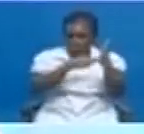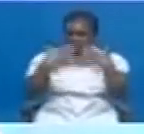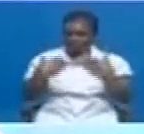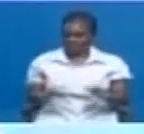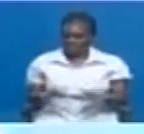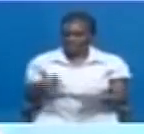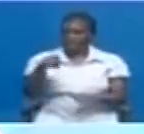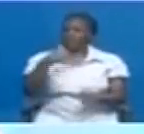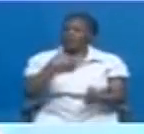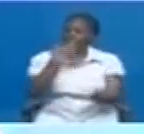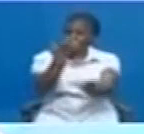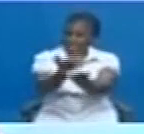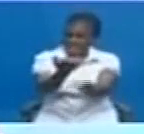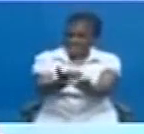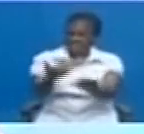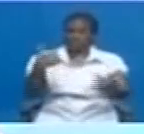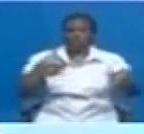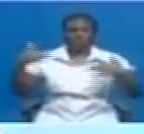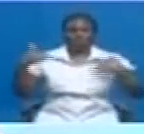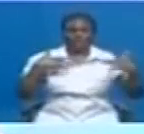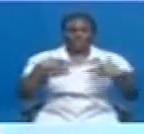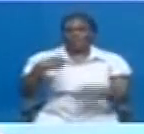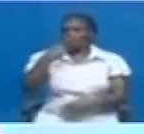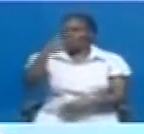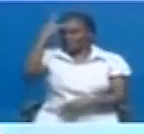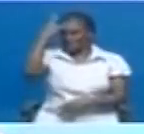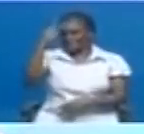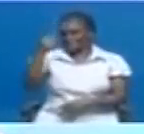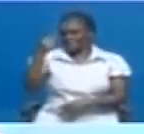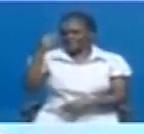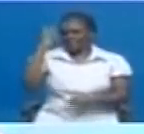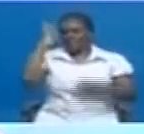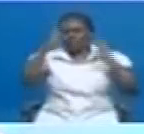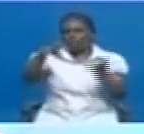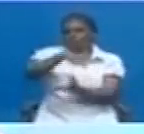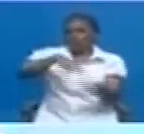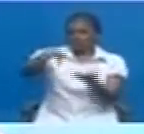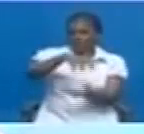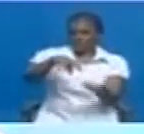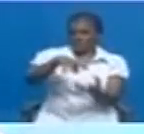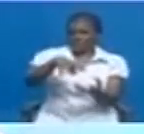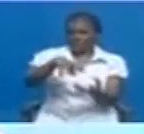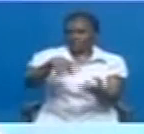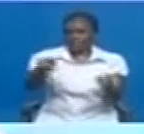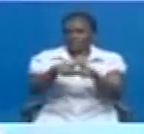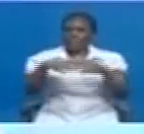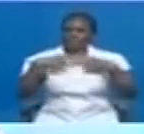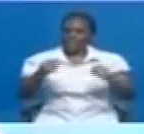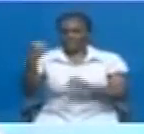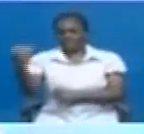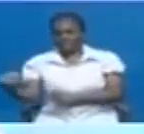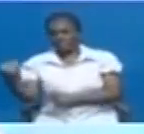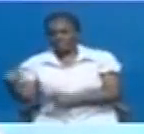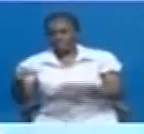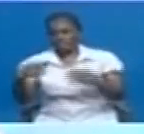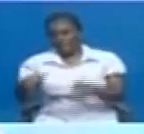it has valid health concerns. Parents have been caught in between and are wondering who to listen to. The health of their children is at